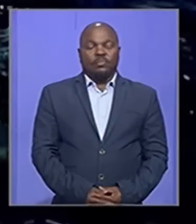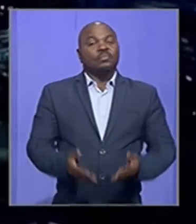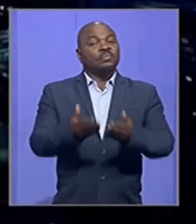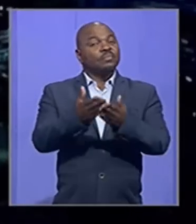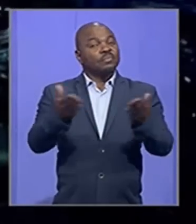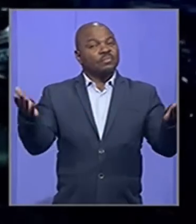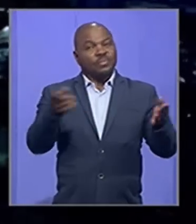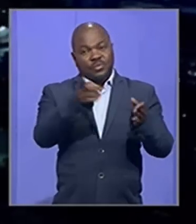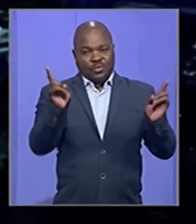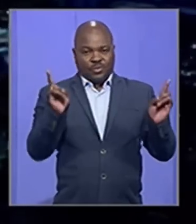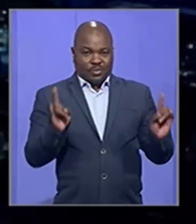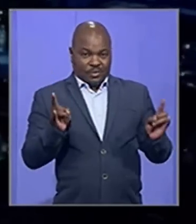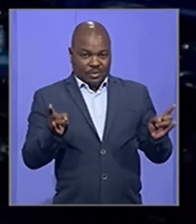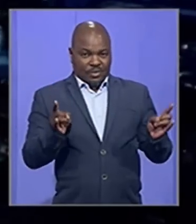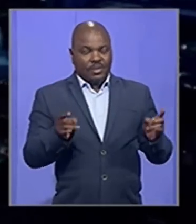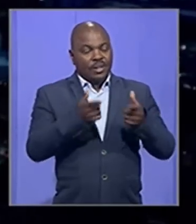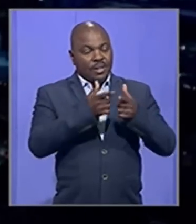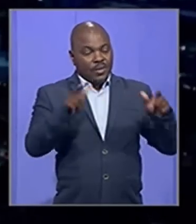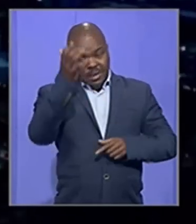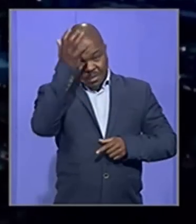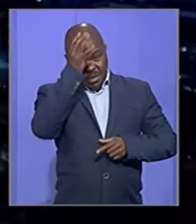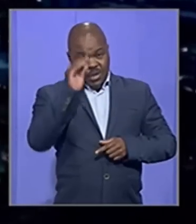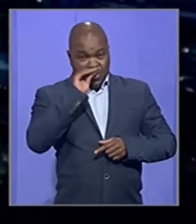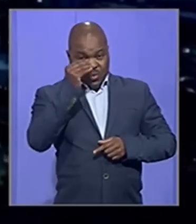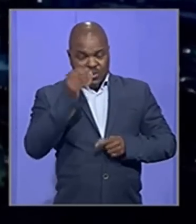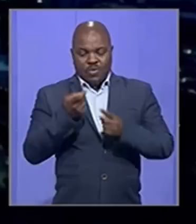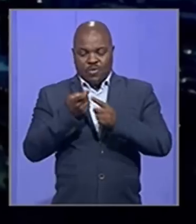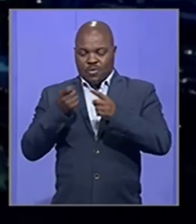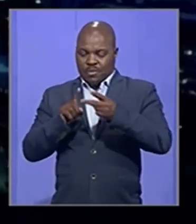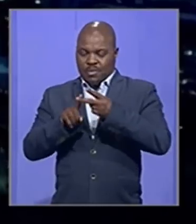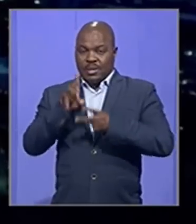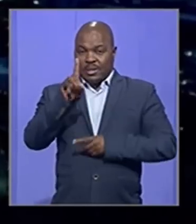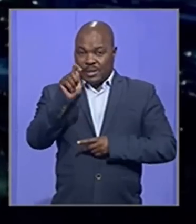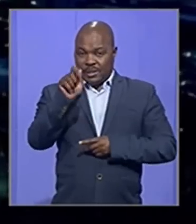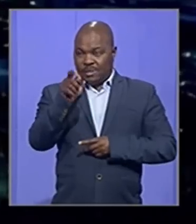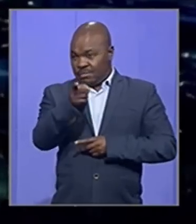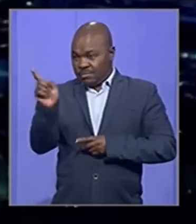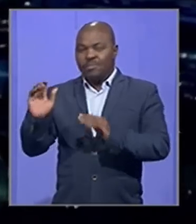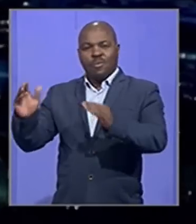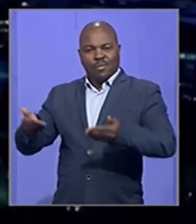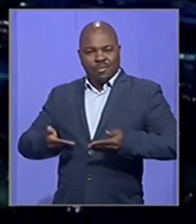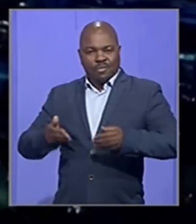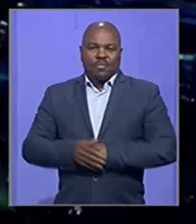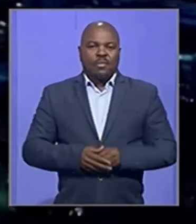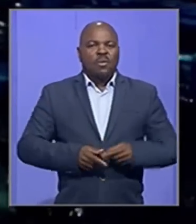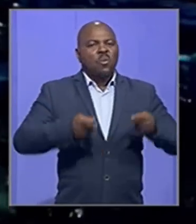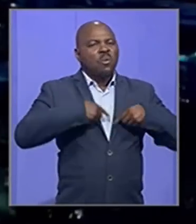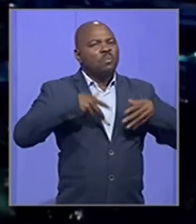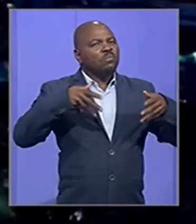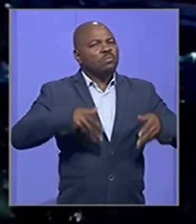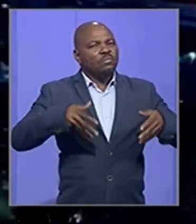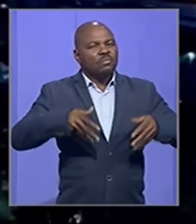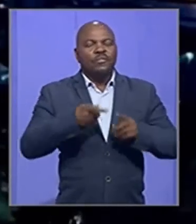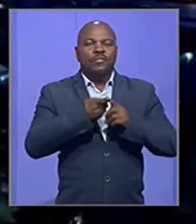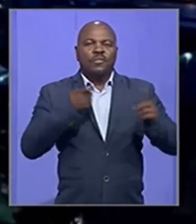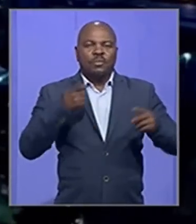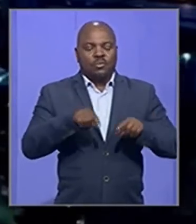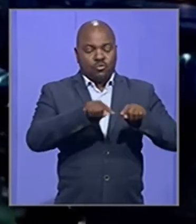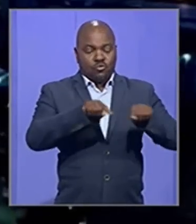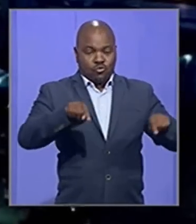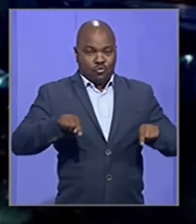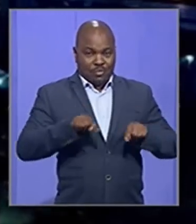Babogedi ba rena ba ditaba tša leleme la Sepedi le ba kanala ya DTT re a lamogela. Re lesolela tšona go tšwa Studio